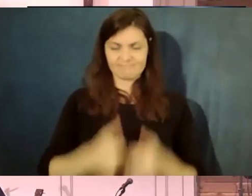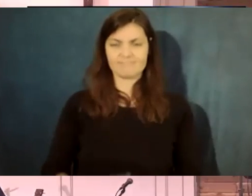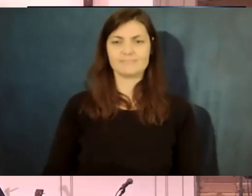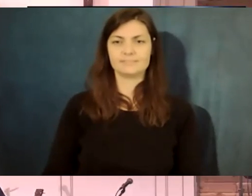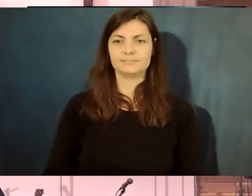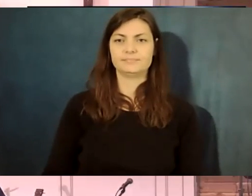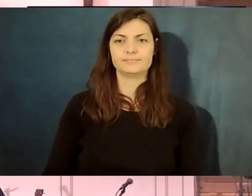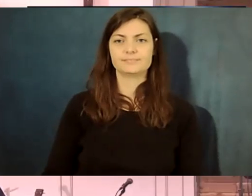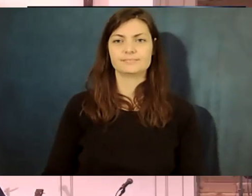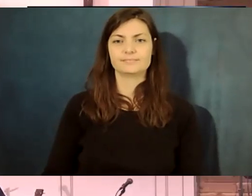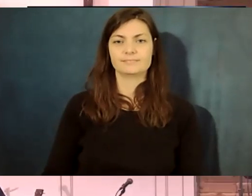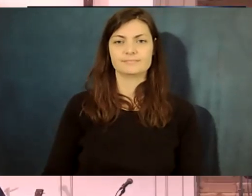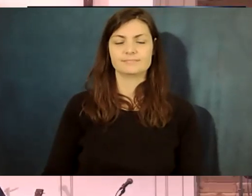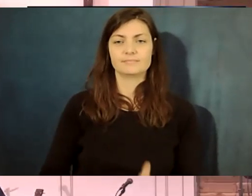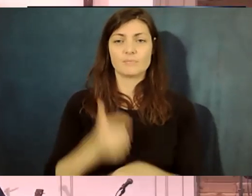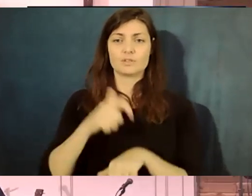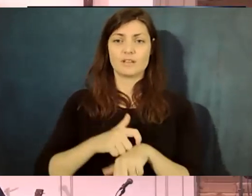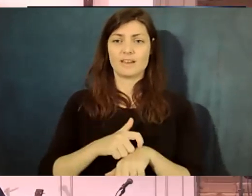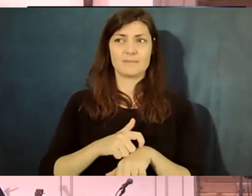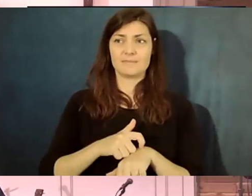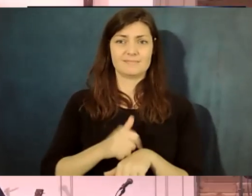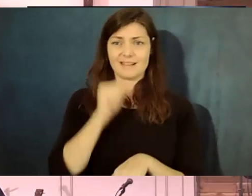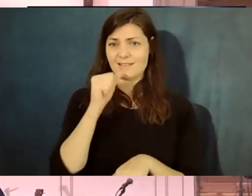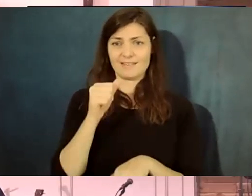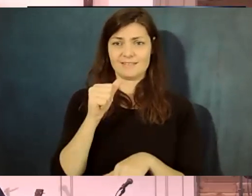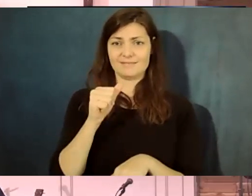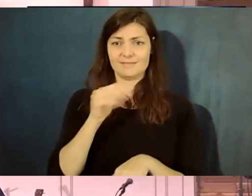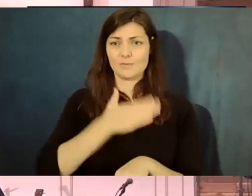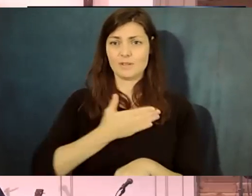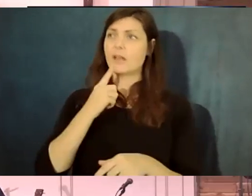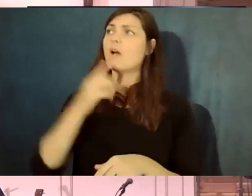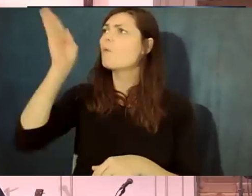to say, God, send me to hell, but save them.